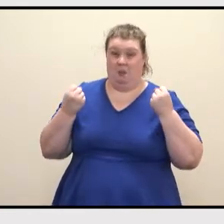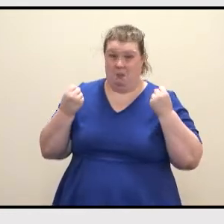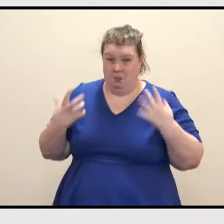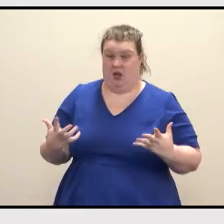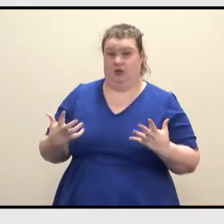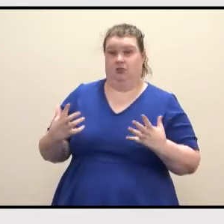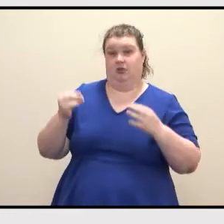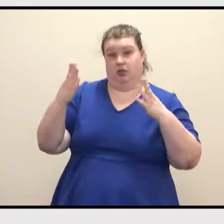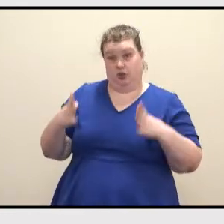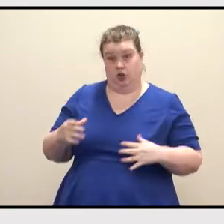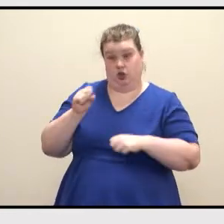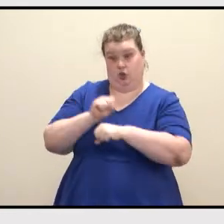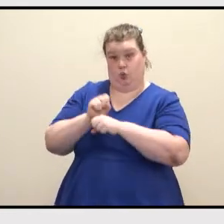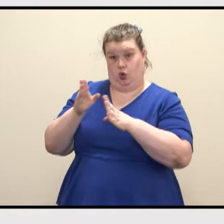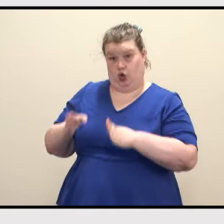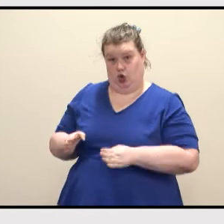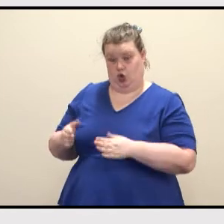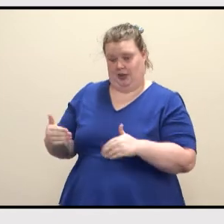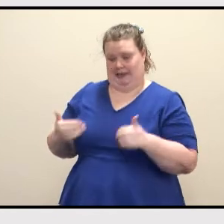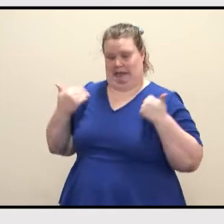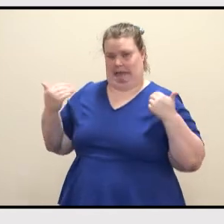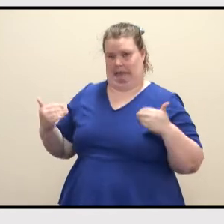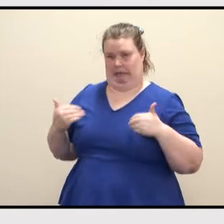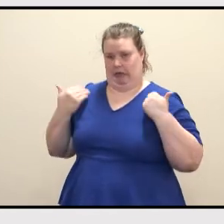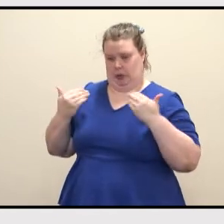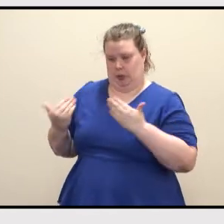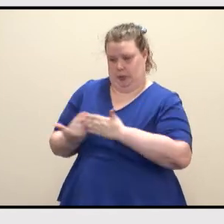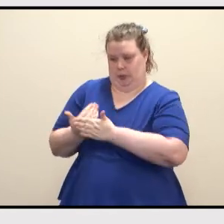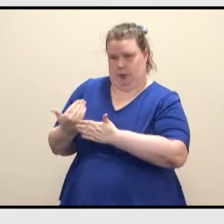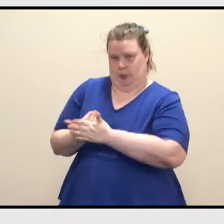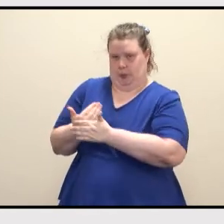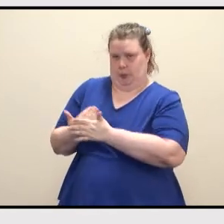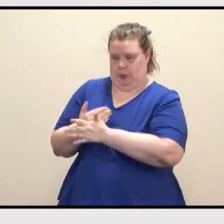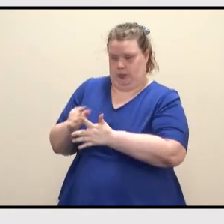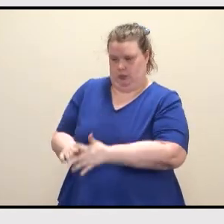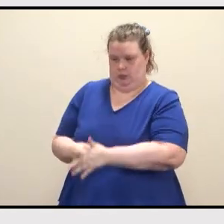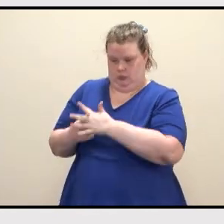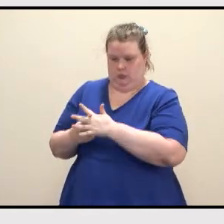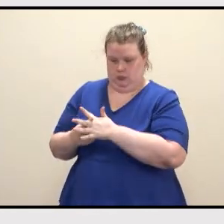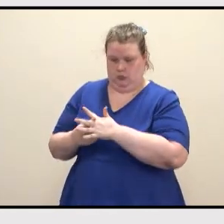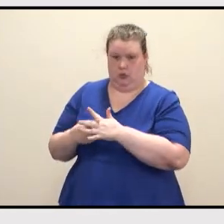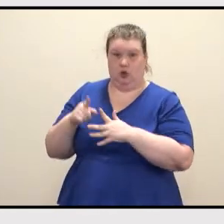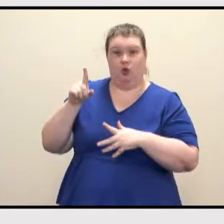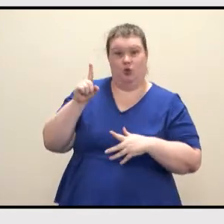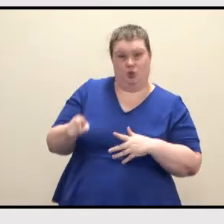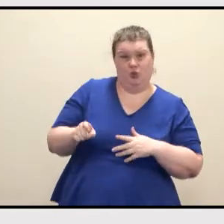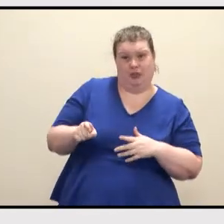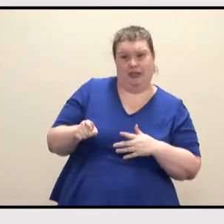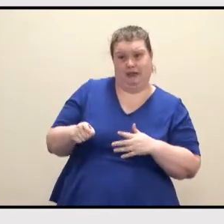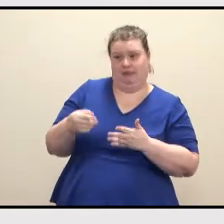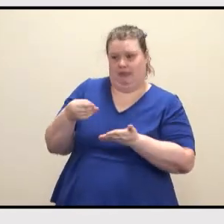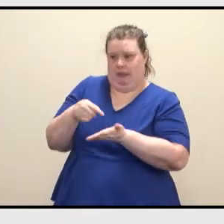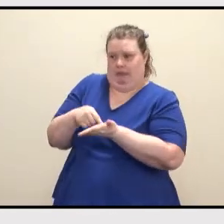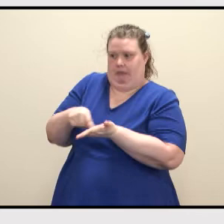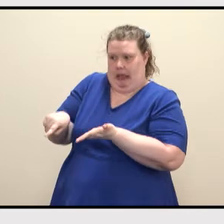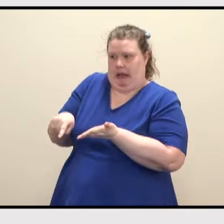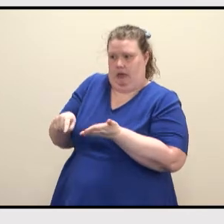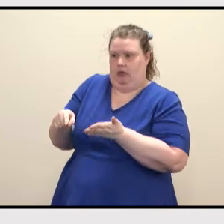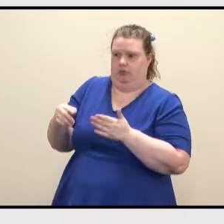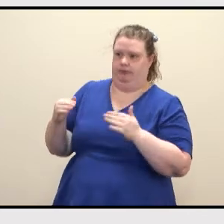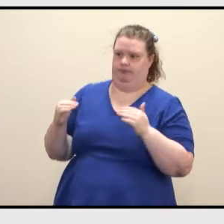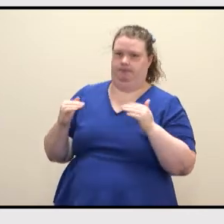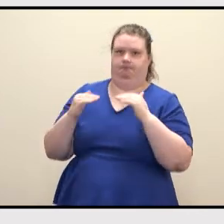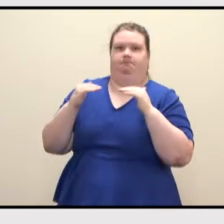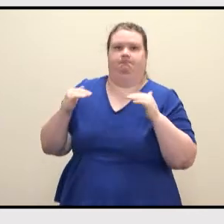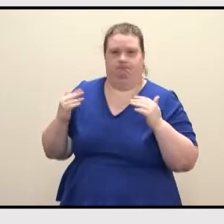younger in the profession. And so you've got to make sure that you do have those competitive salaries in order to retain. So again, demographics are just something to look